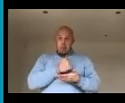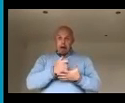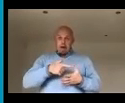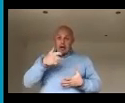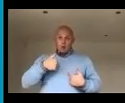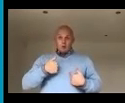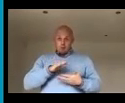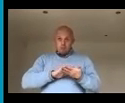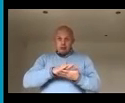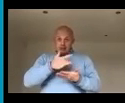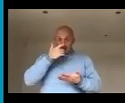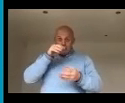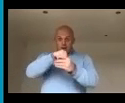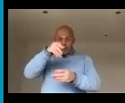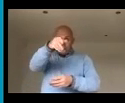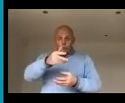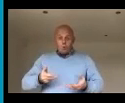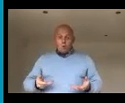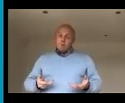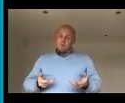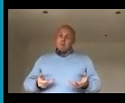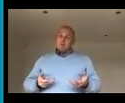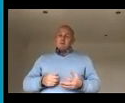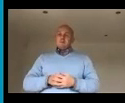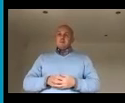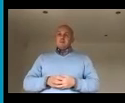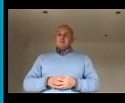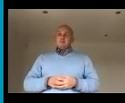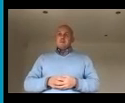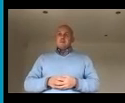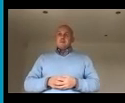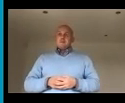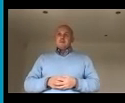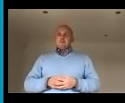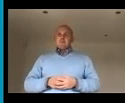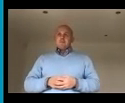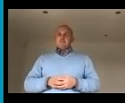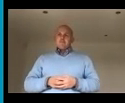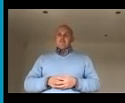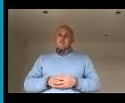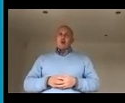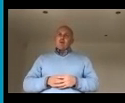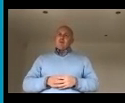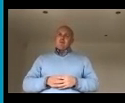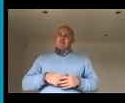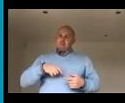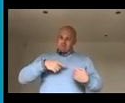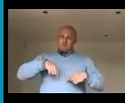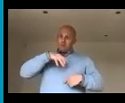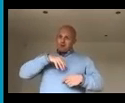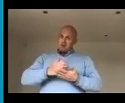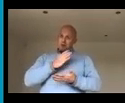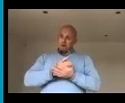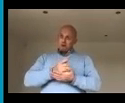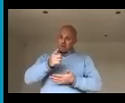could then pay for the costs of you running the activities. So we want to make sure the money gets out as widely as